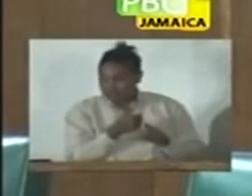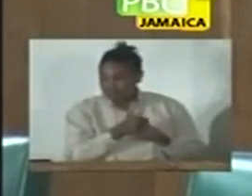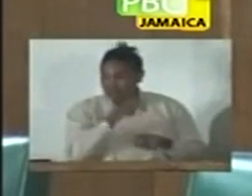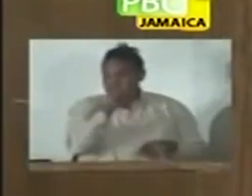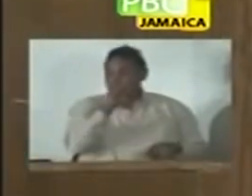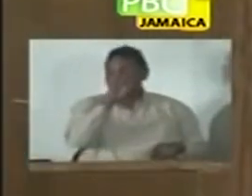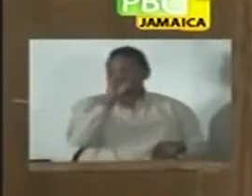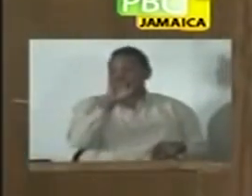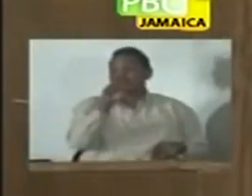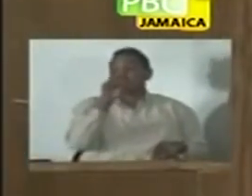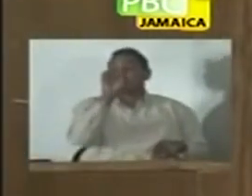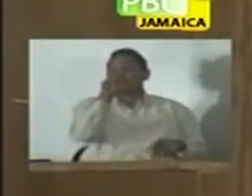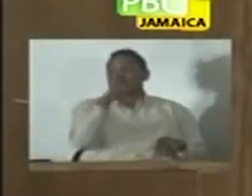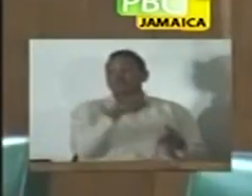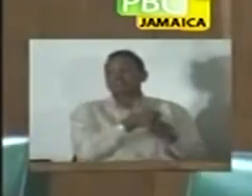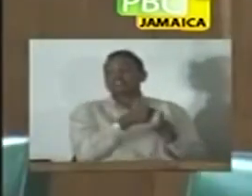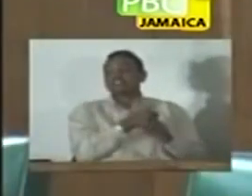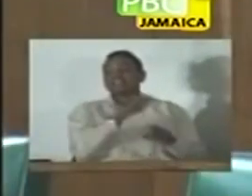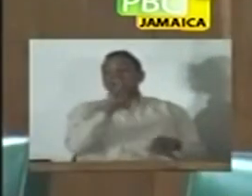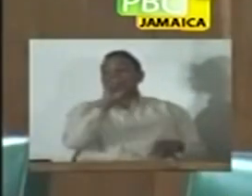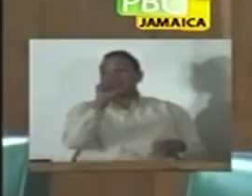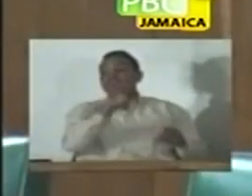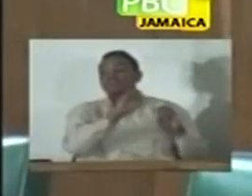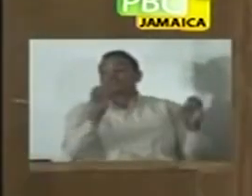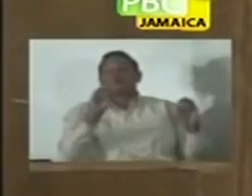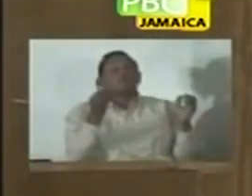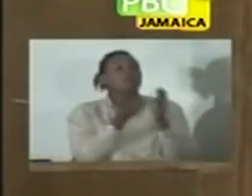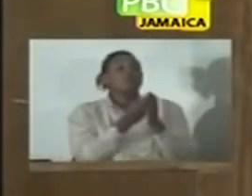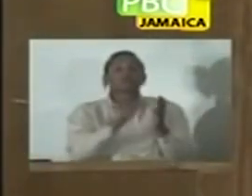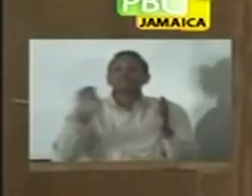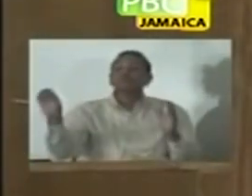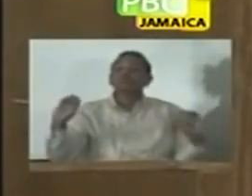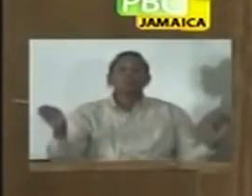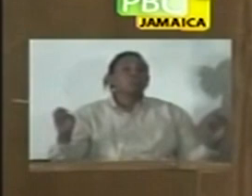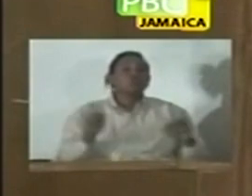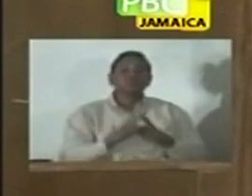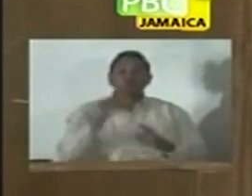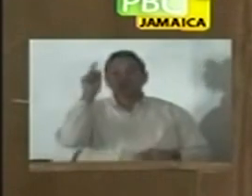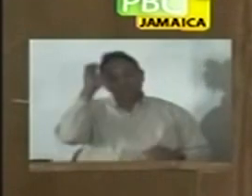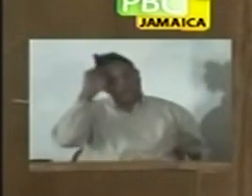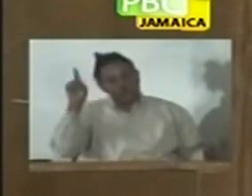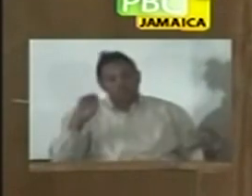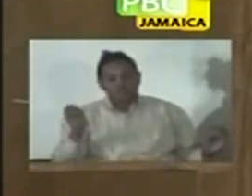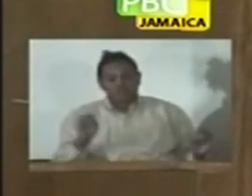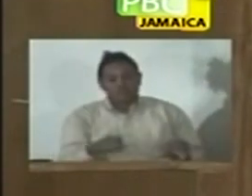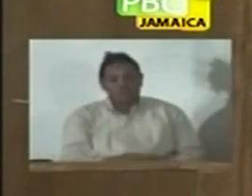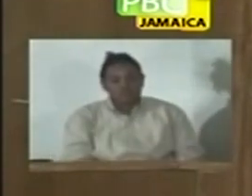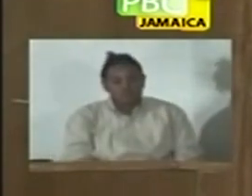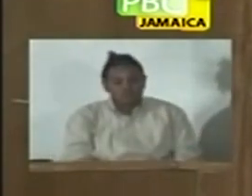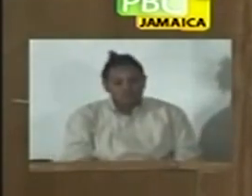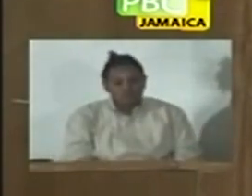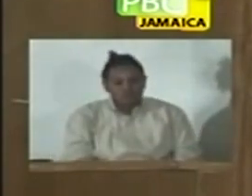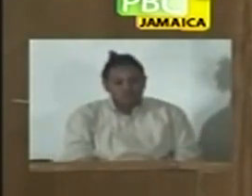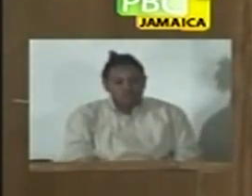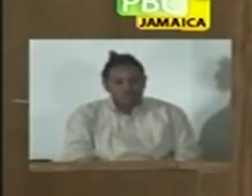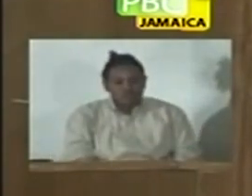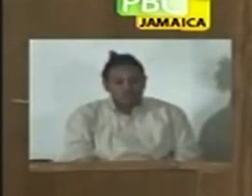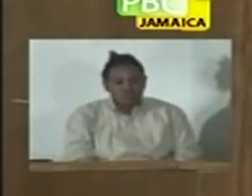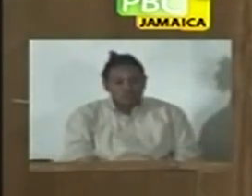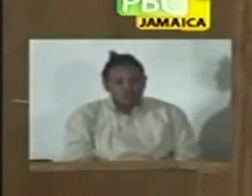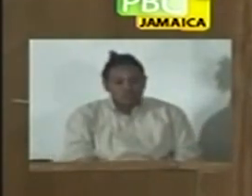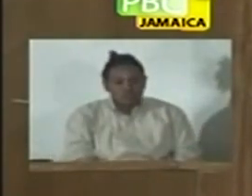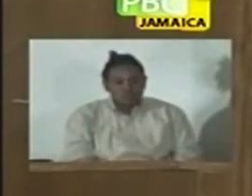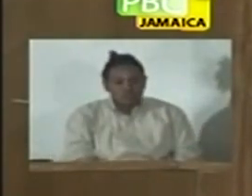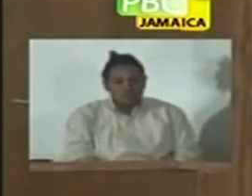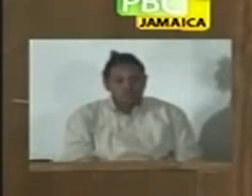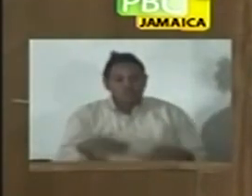Petrocarib went to the National Education Trust by way of any donation or payment. We don't know in what capacity Senator Samuda is